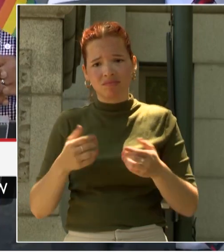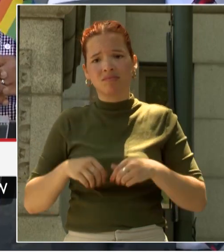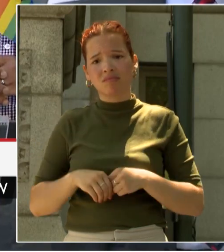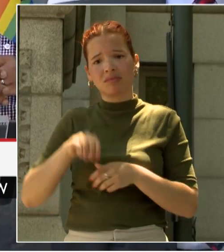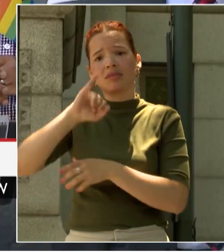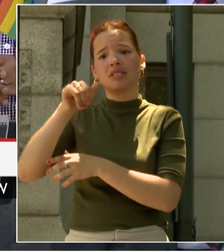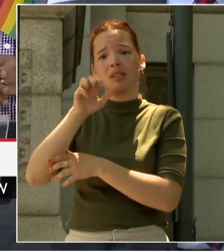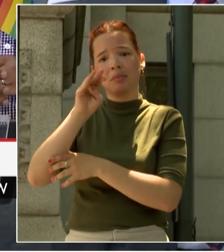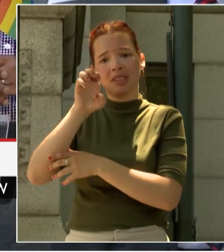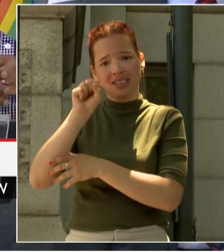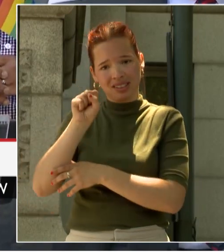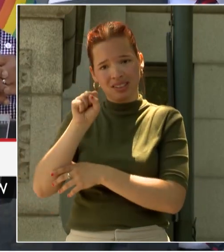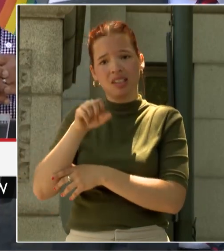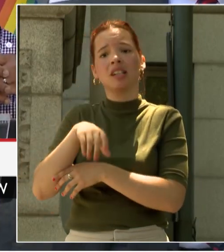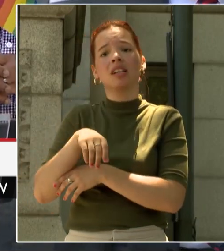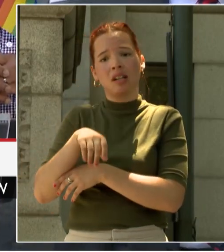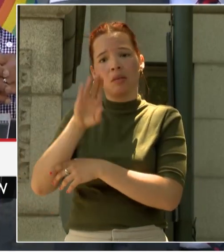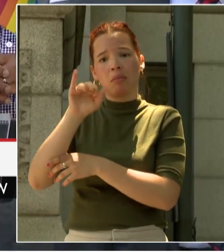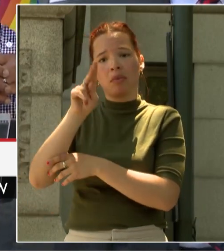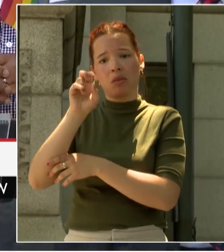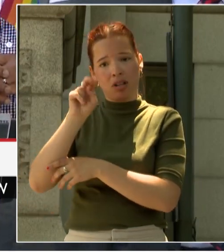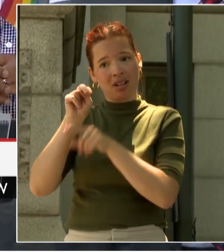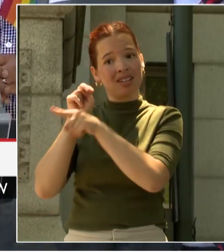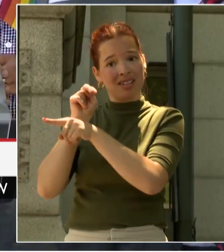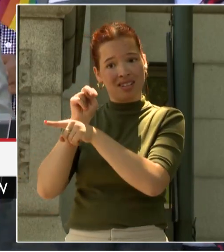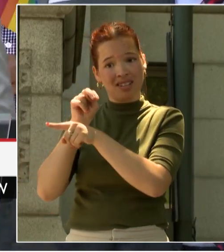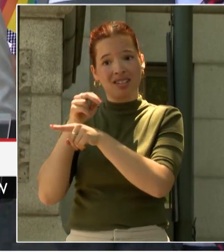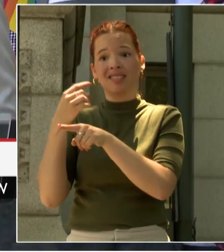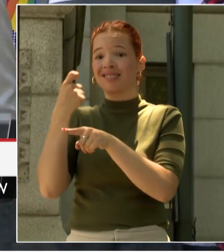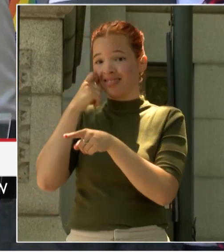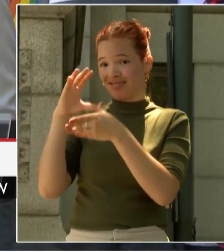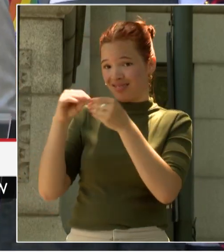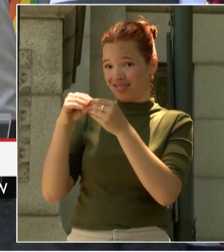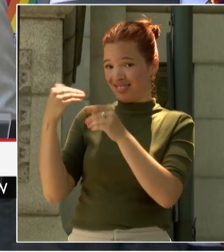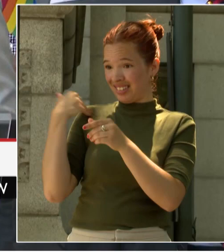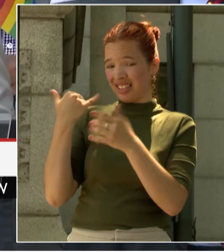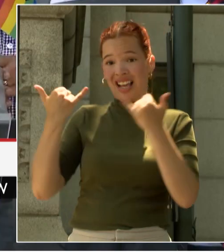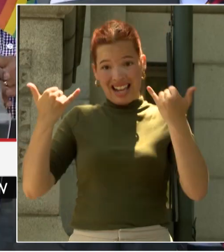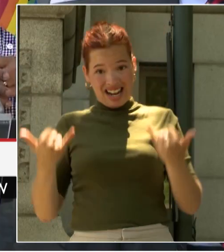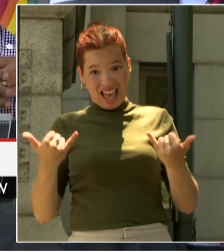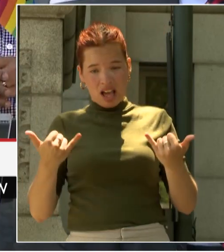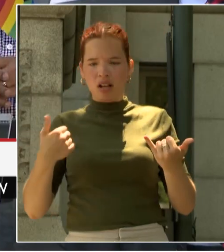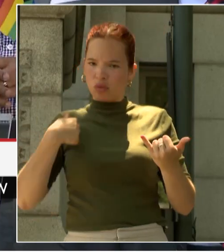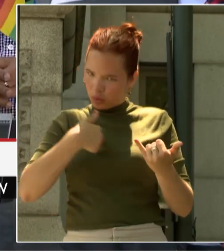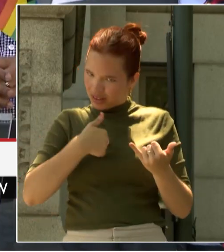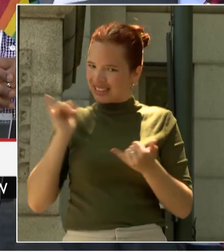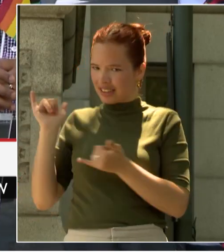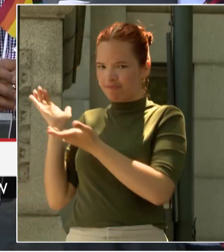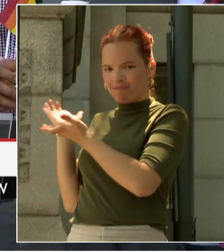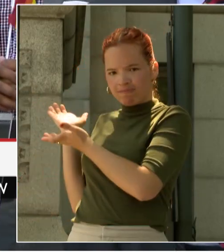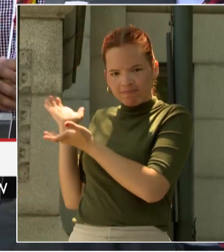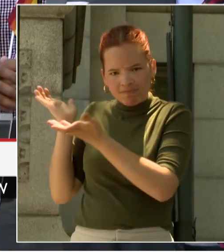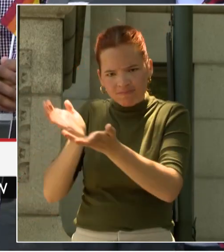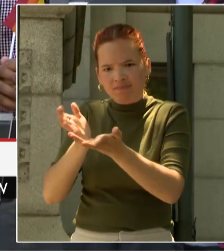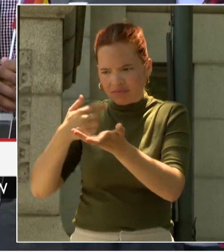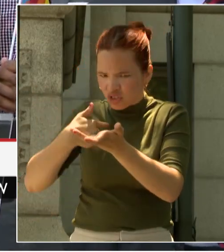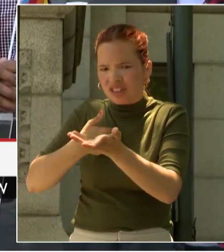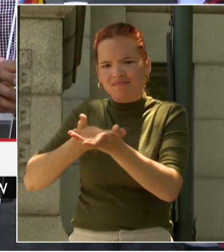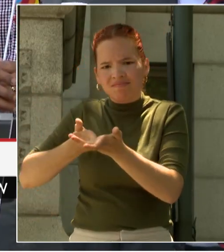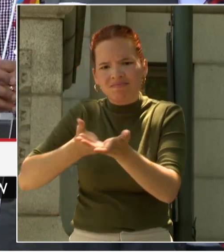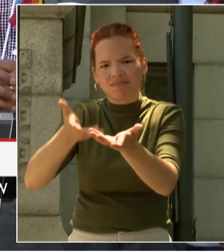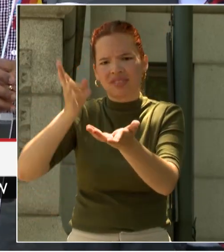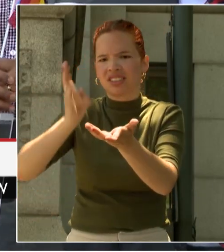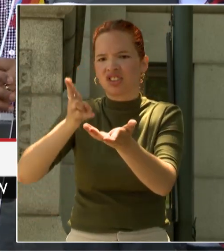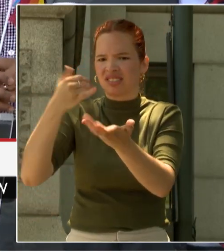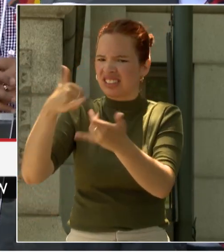past, it is the present. We carry our history with us because we are the history. Again, this flag and this ceremony is not just a